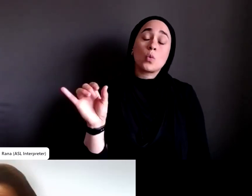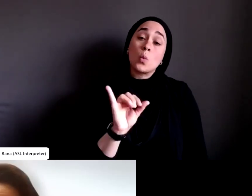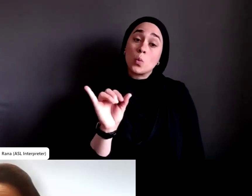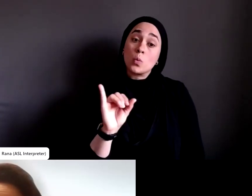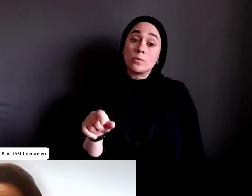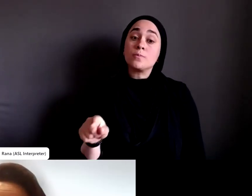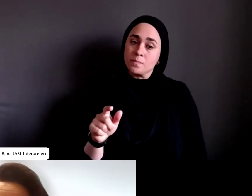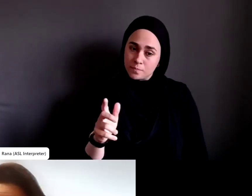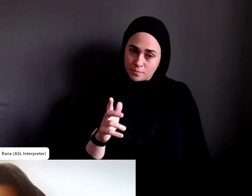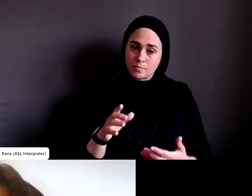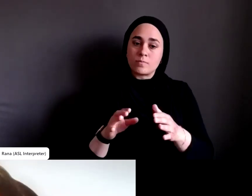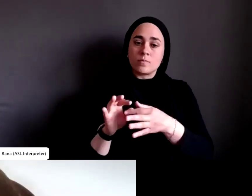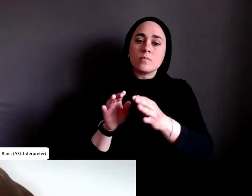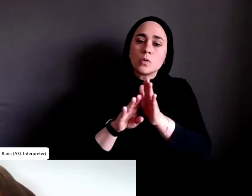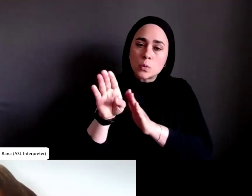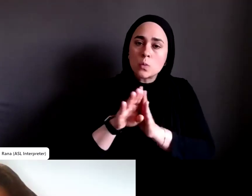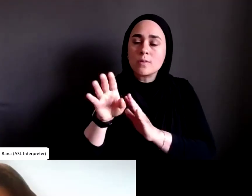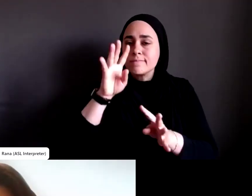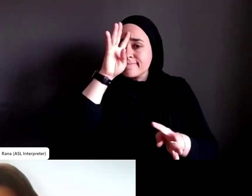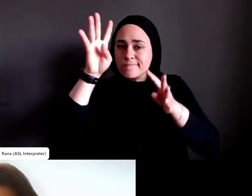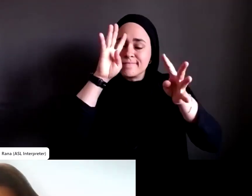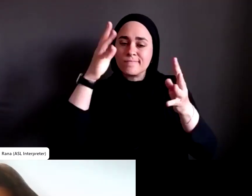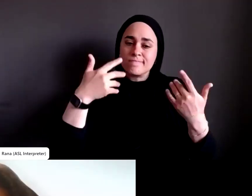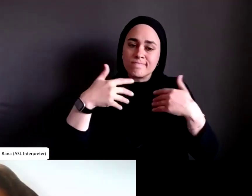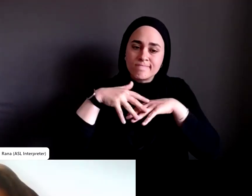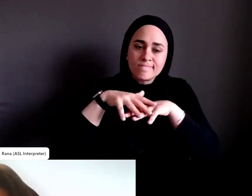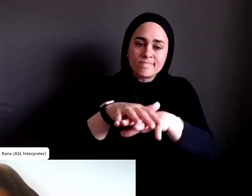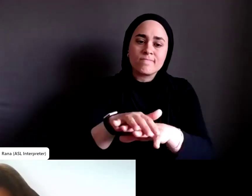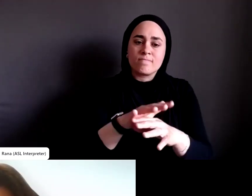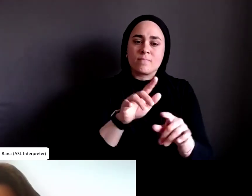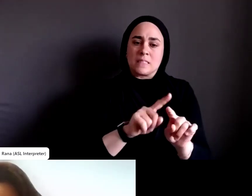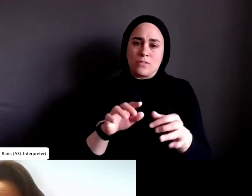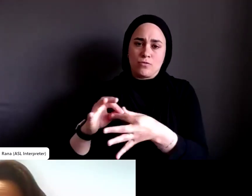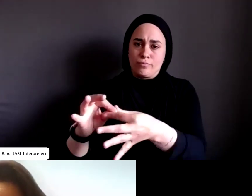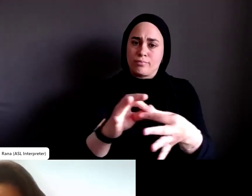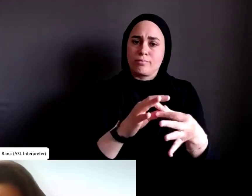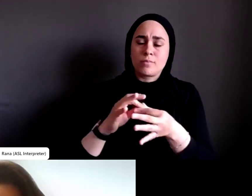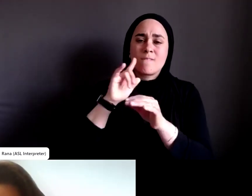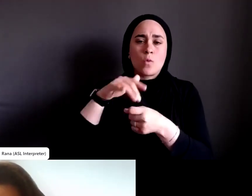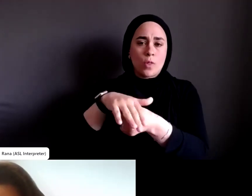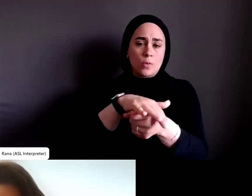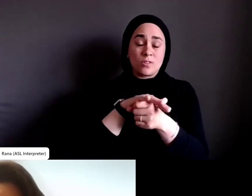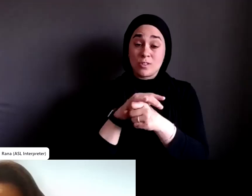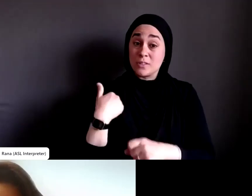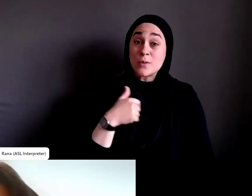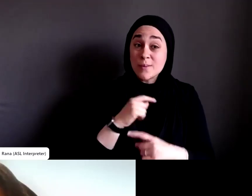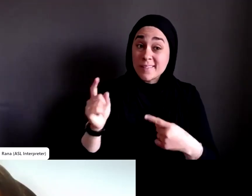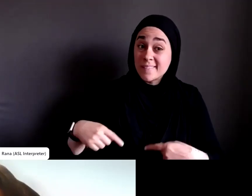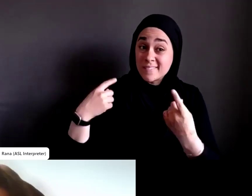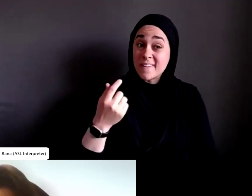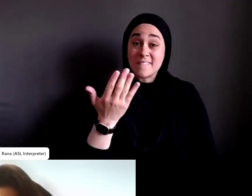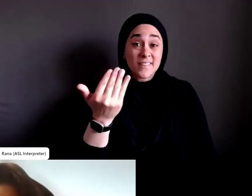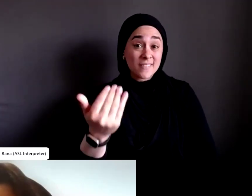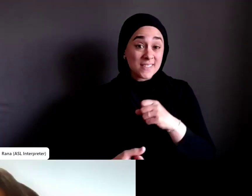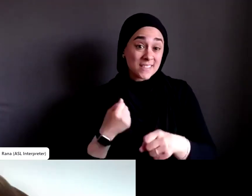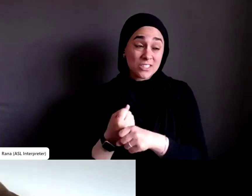the intersectorial consultation and collaboration for the region. So we've been at it for 15 years. And what this 15 years